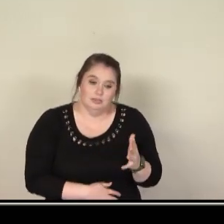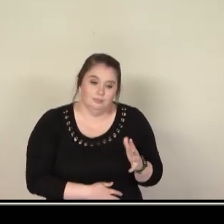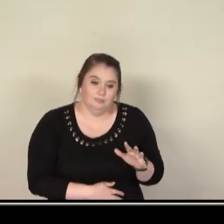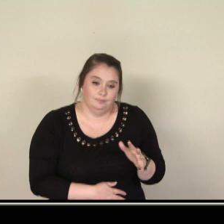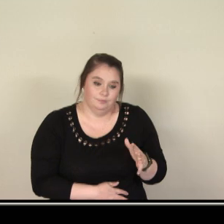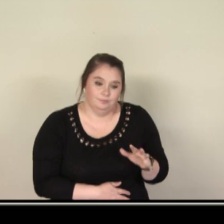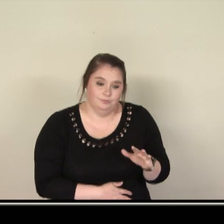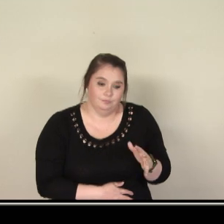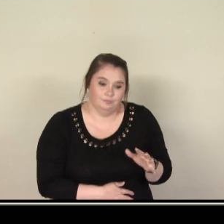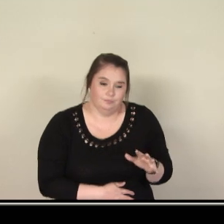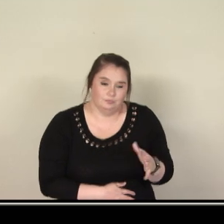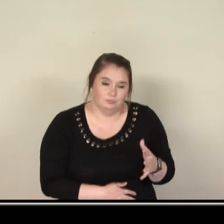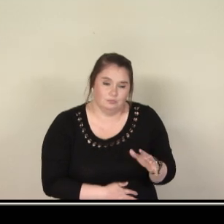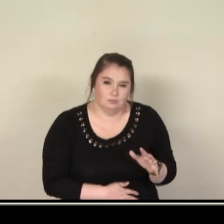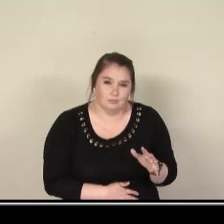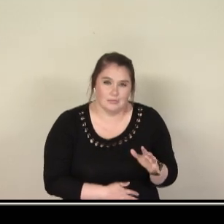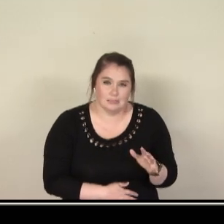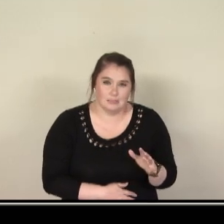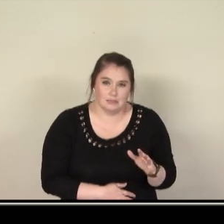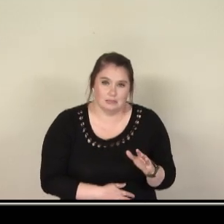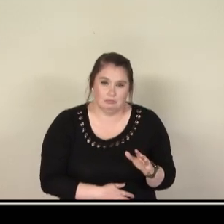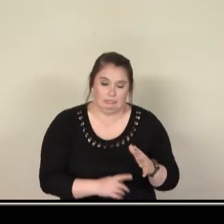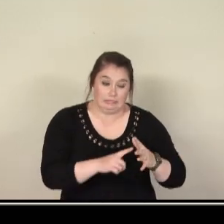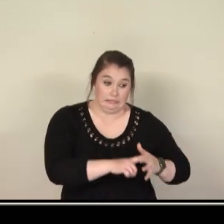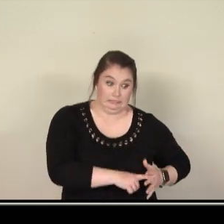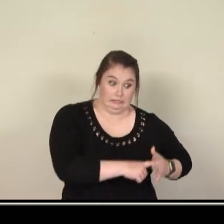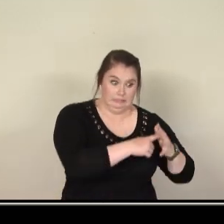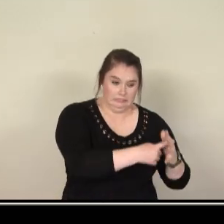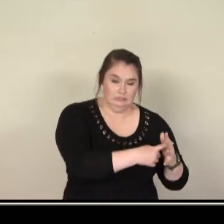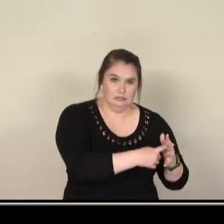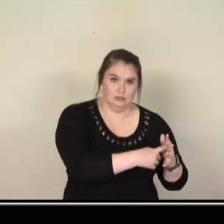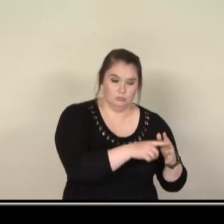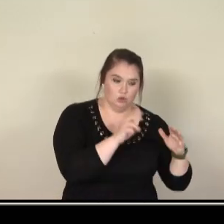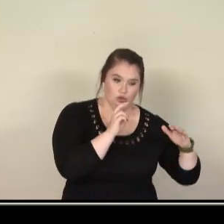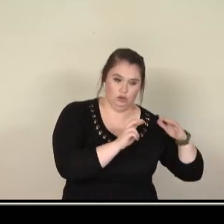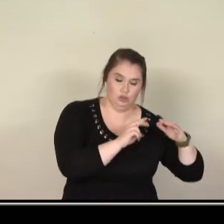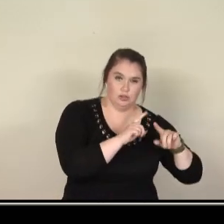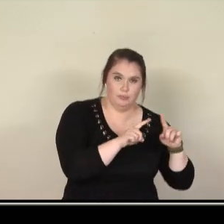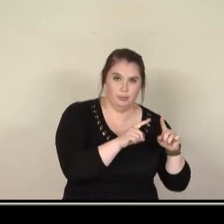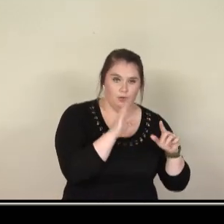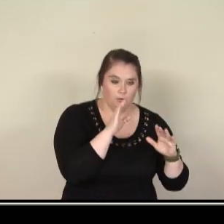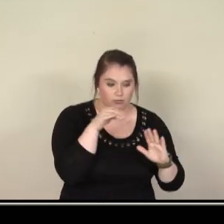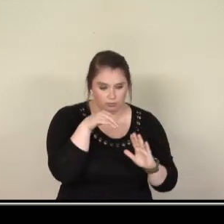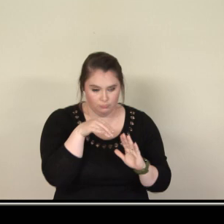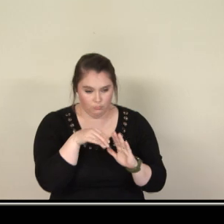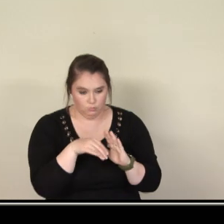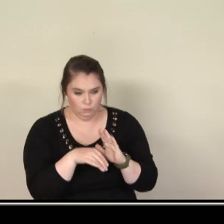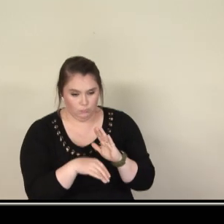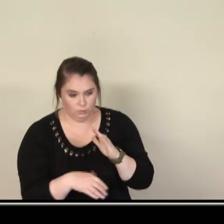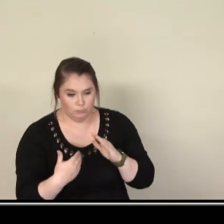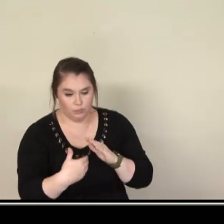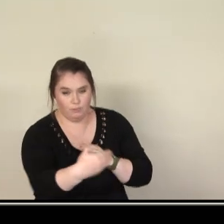or like I said, very preliminary projections, but that would continue downward for the next few years.